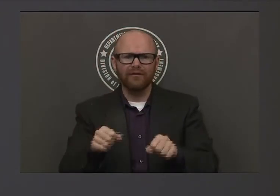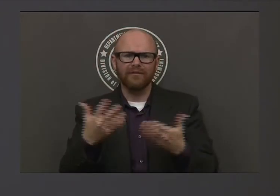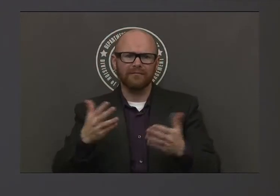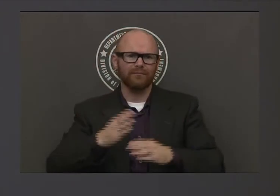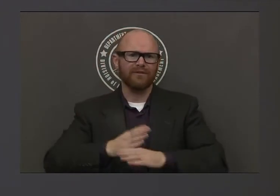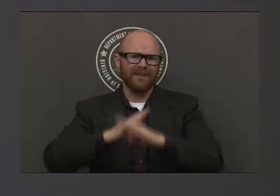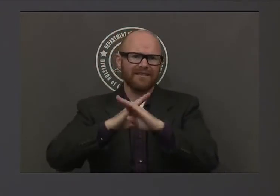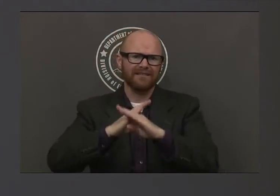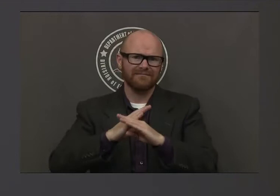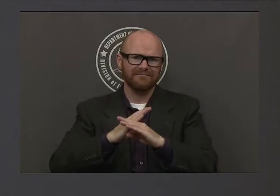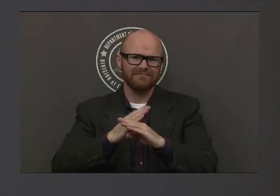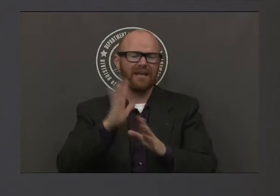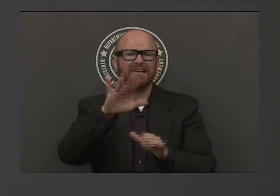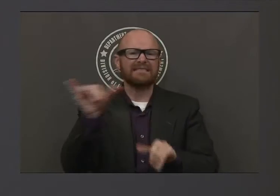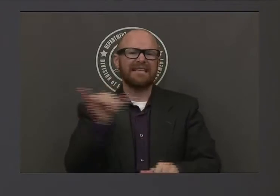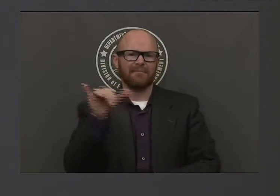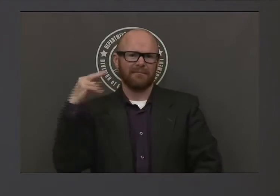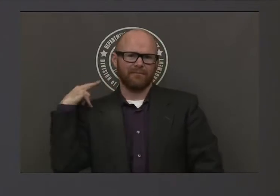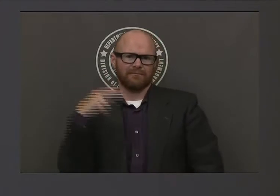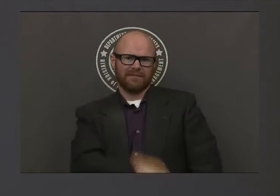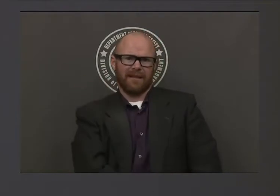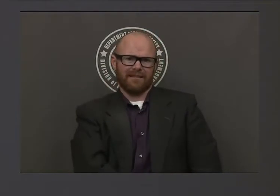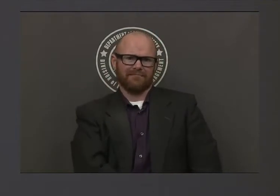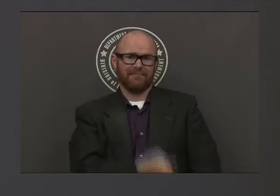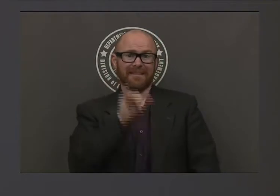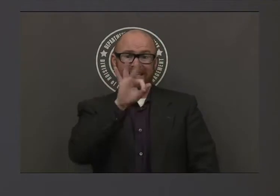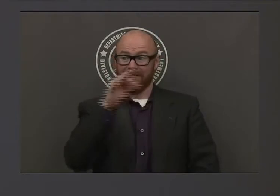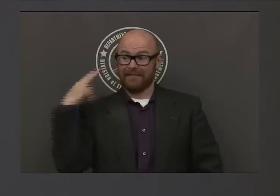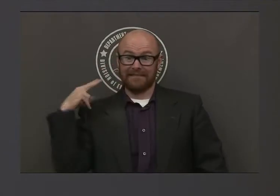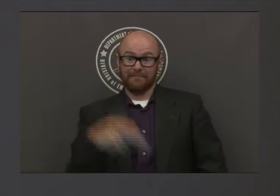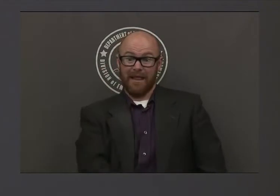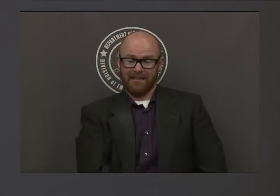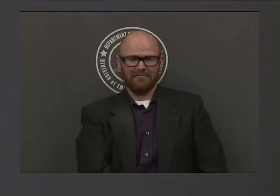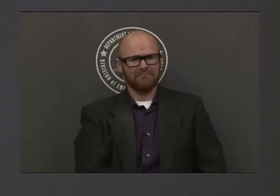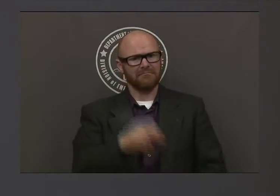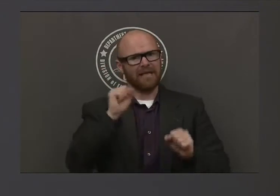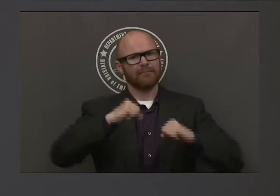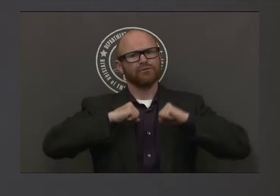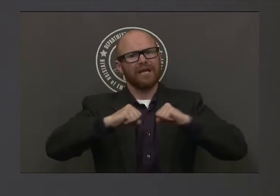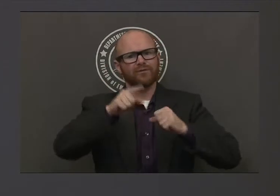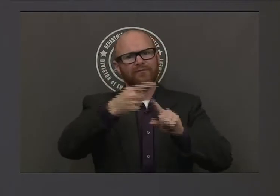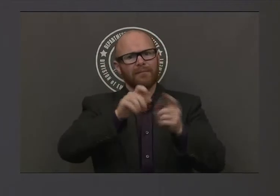Just like wearing seat belts can help prevent the loss of life on our freeways.